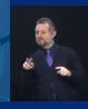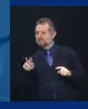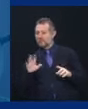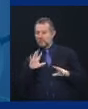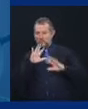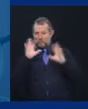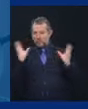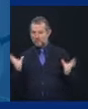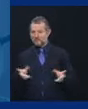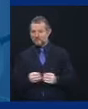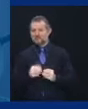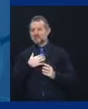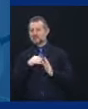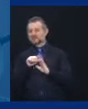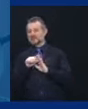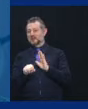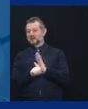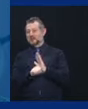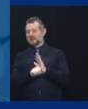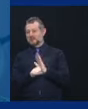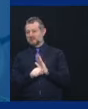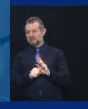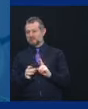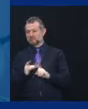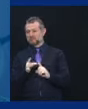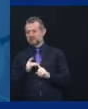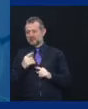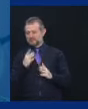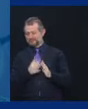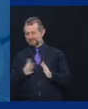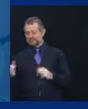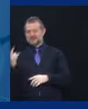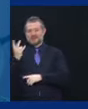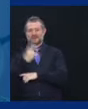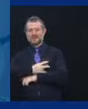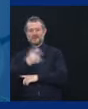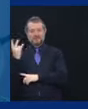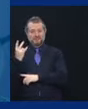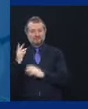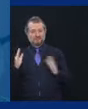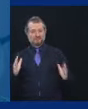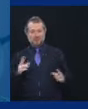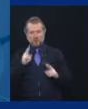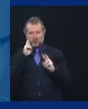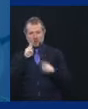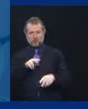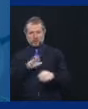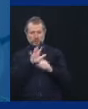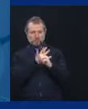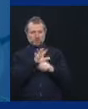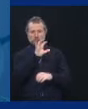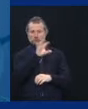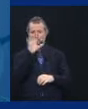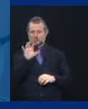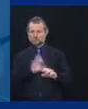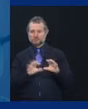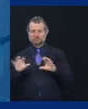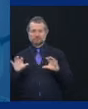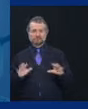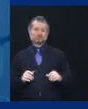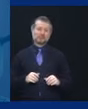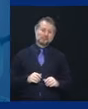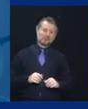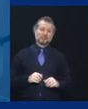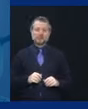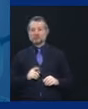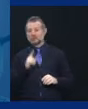average on a 7-day. And if you look at the regions, you see all basically followed the general curve, where